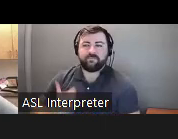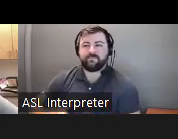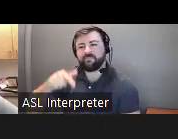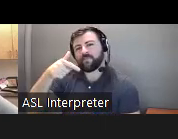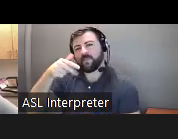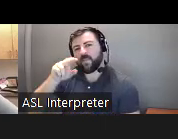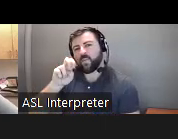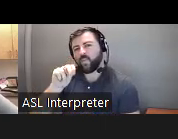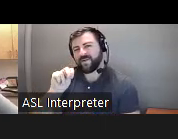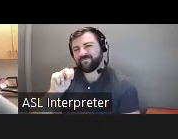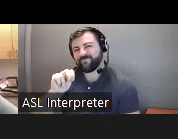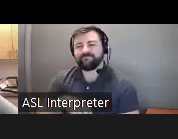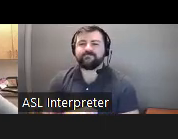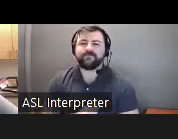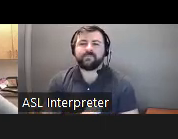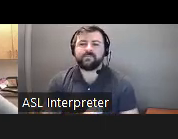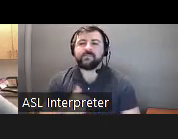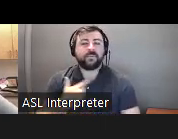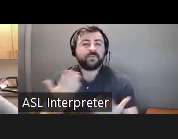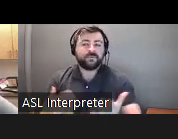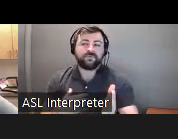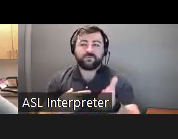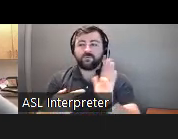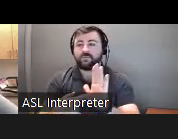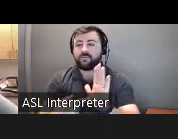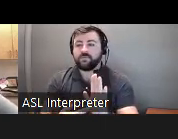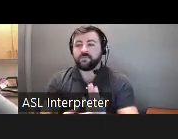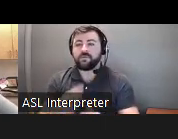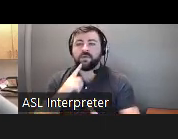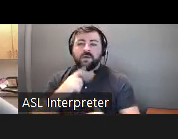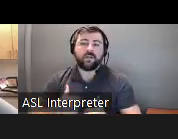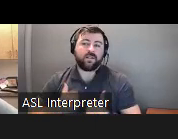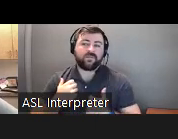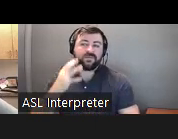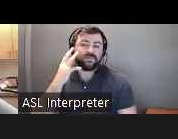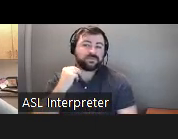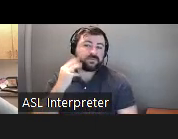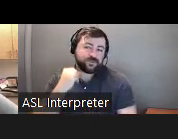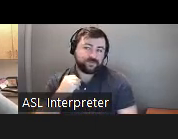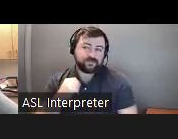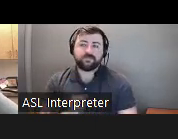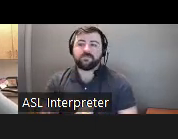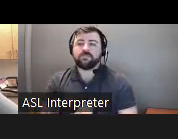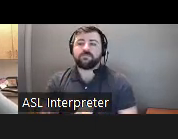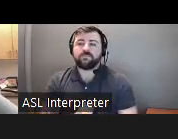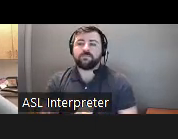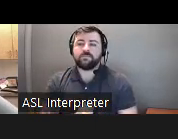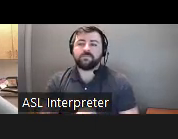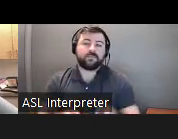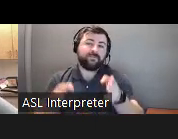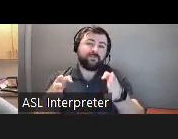Queen. I am here representing lived experience, a person